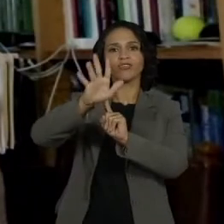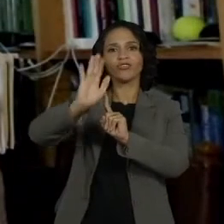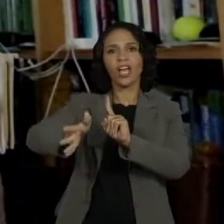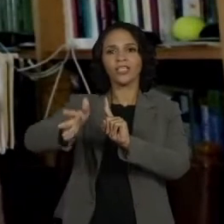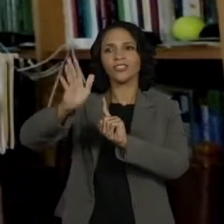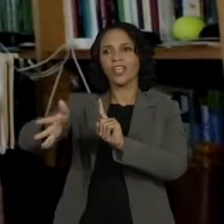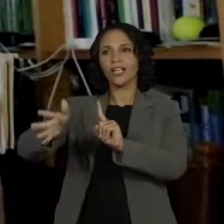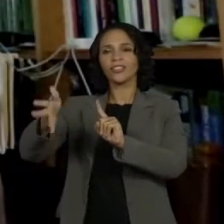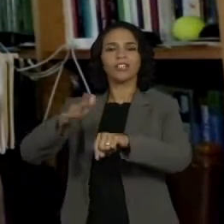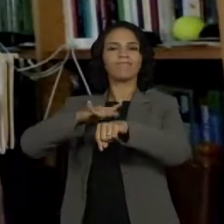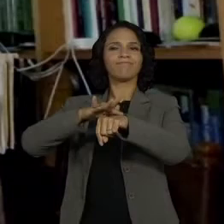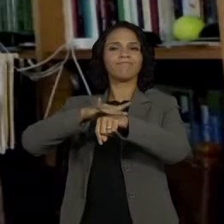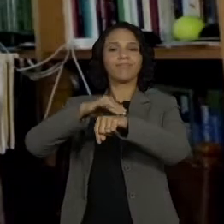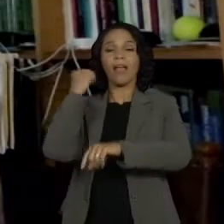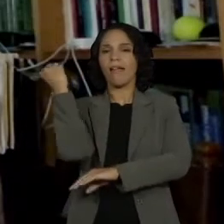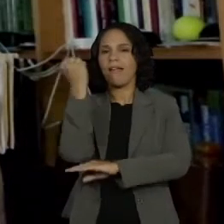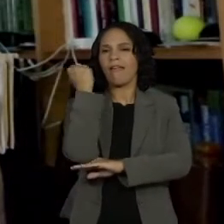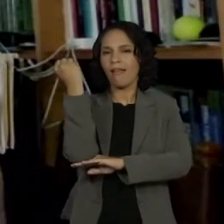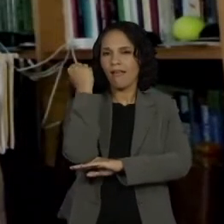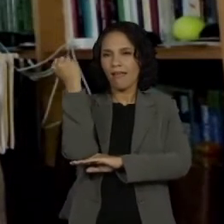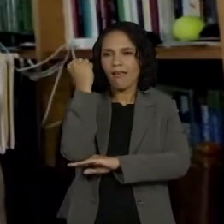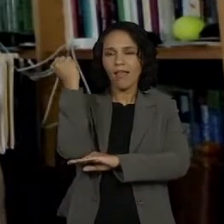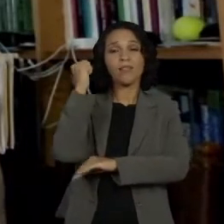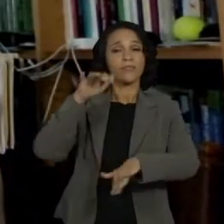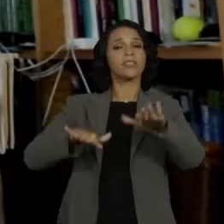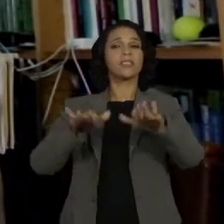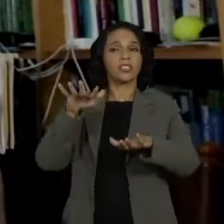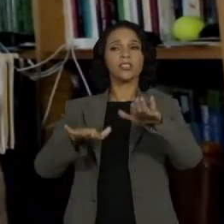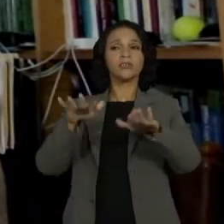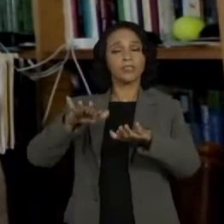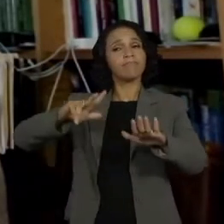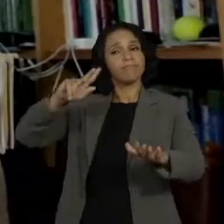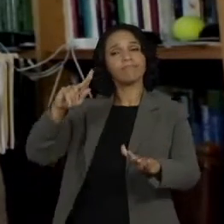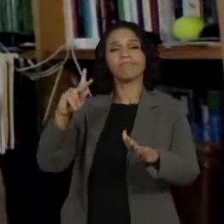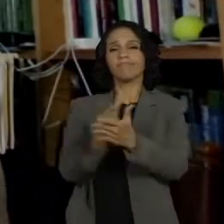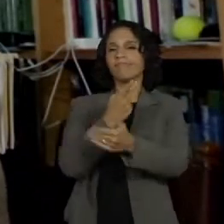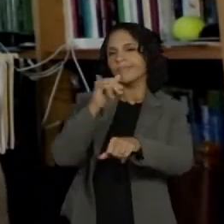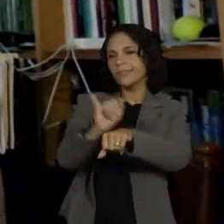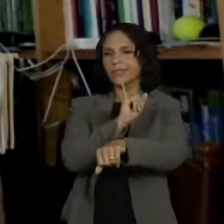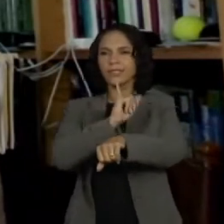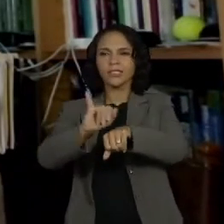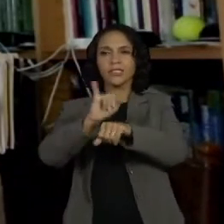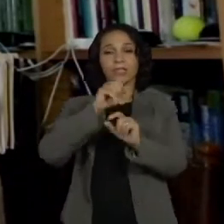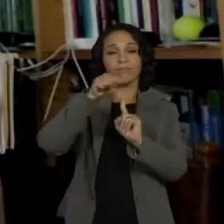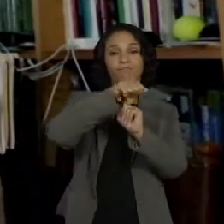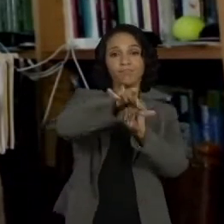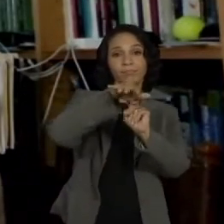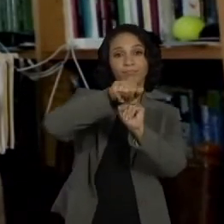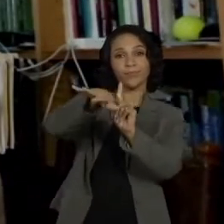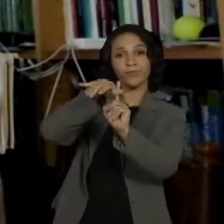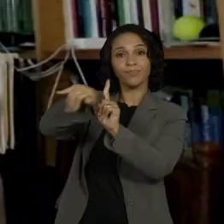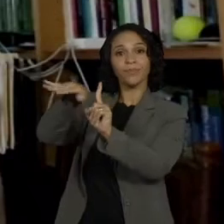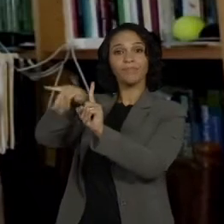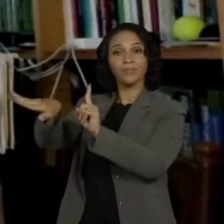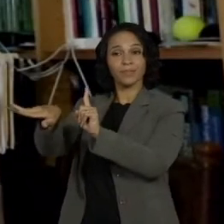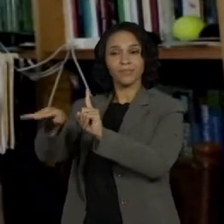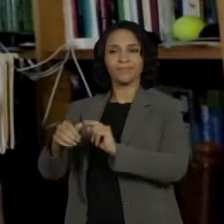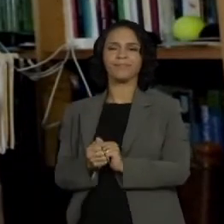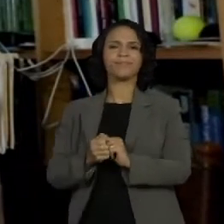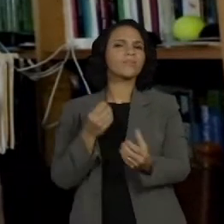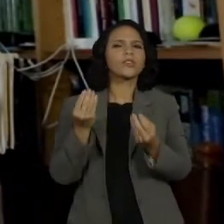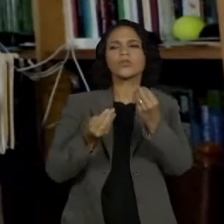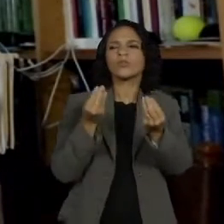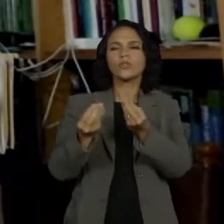very severe disease can be a strategy that enables better transmission.